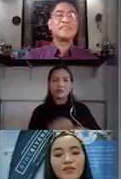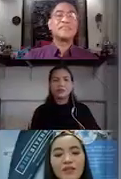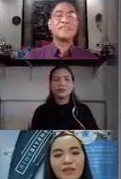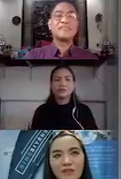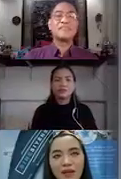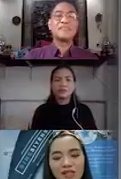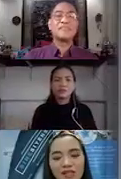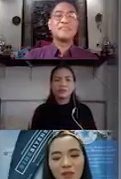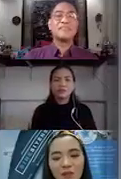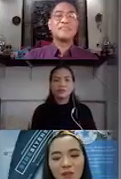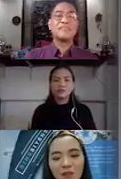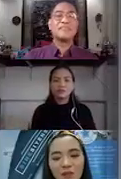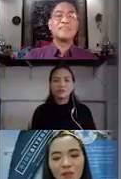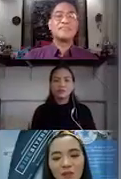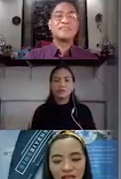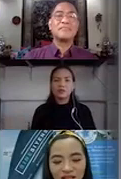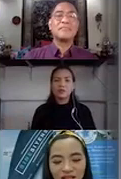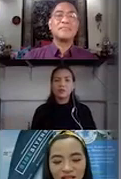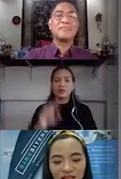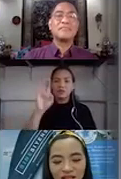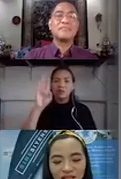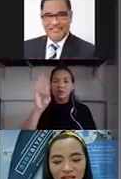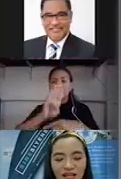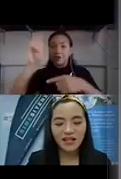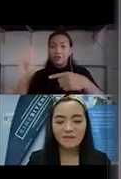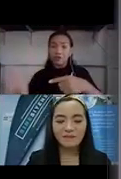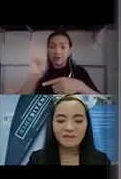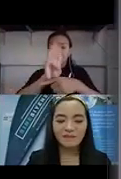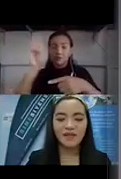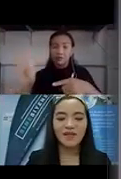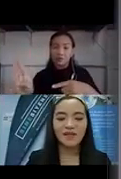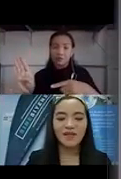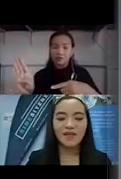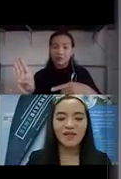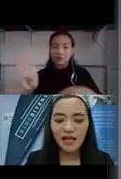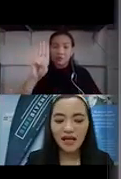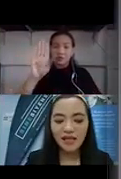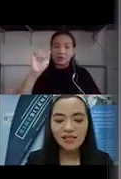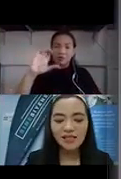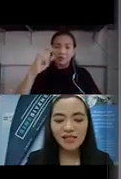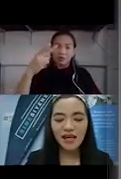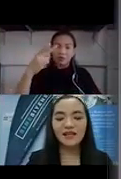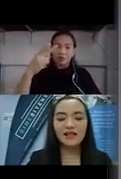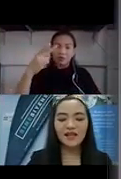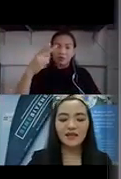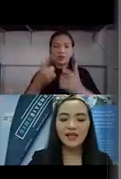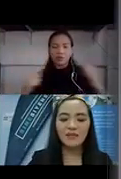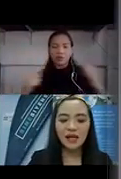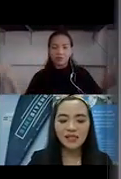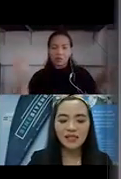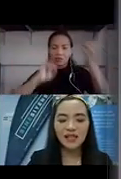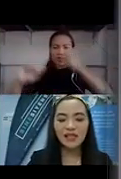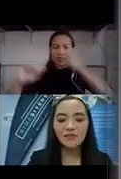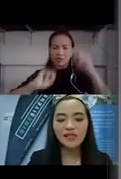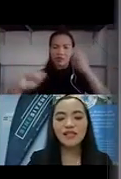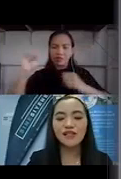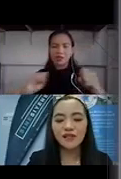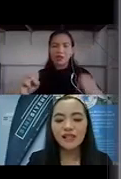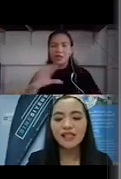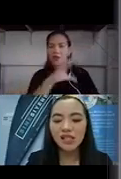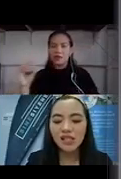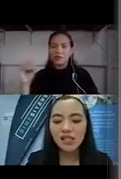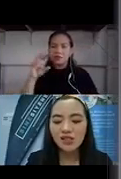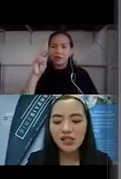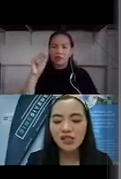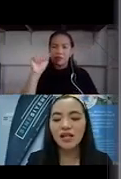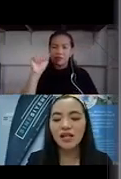yung Bachelor pala niya, sorry, is in Library Science, and her Master is Master of Arts